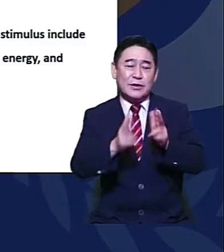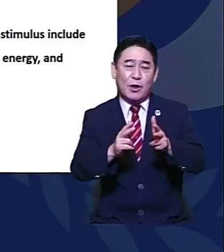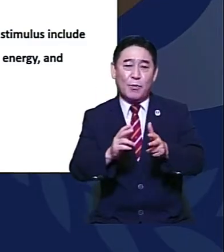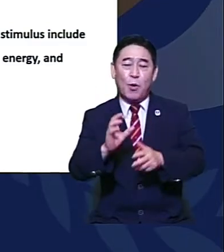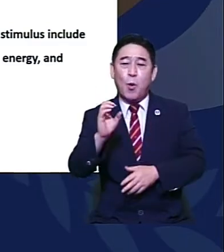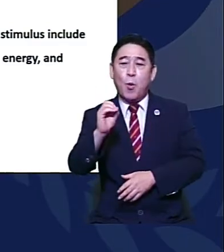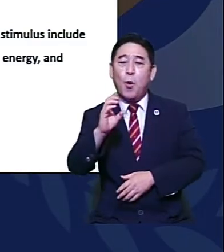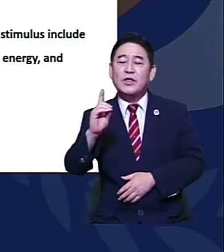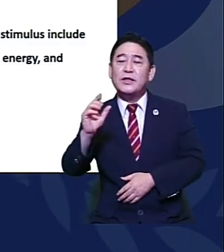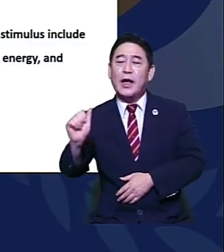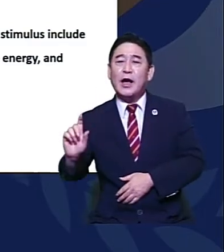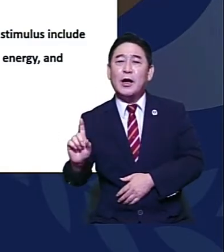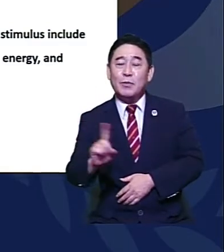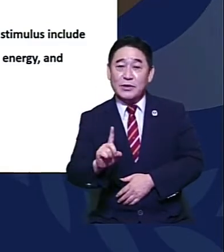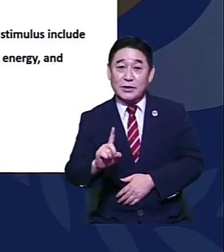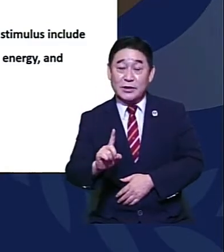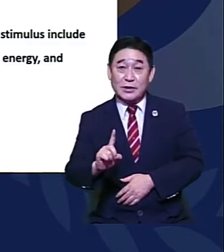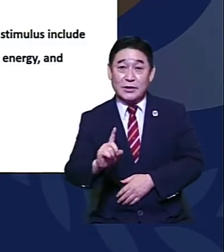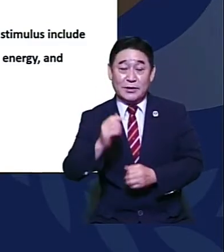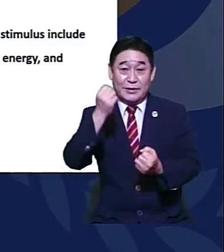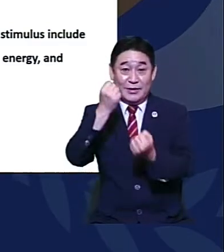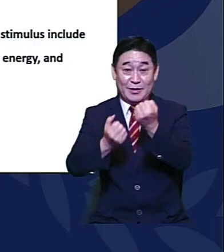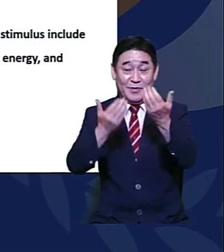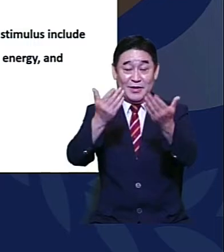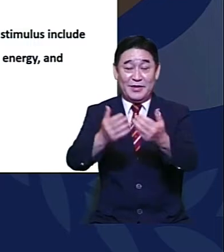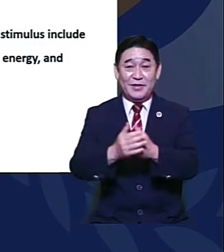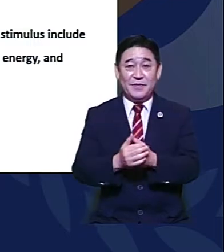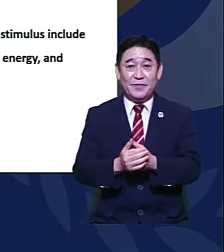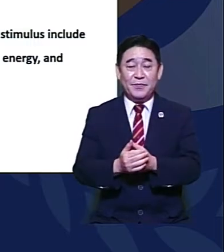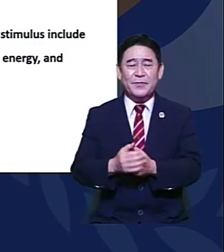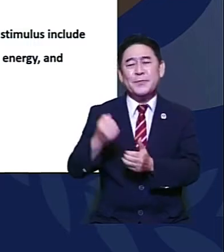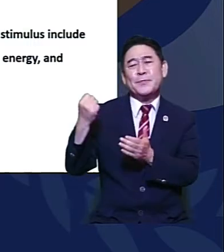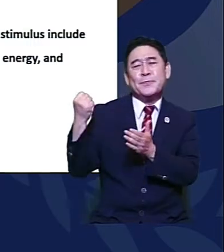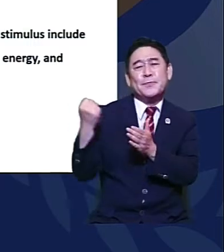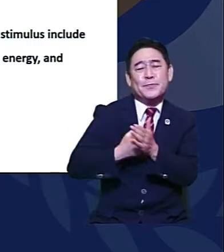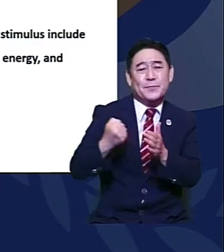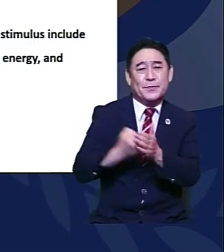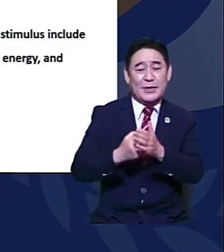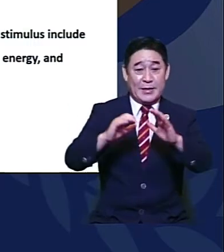Unfortunately, no internationally and commonly accepted definition yet.